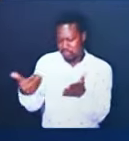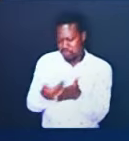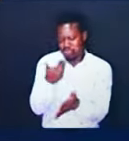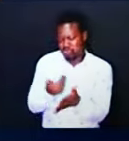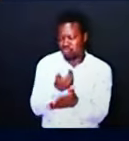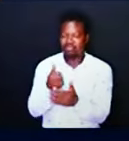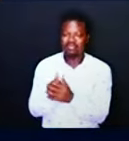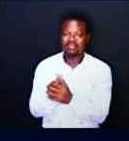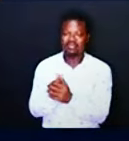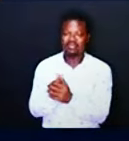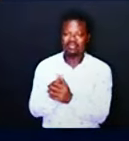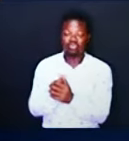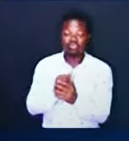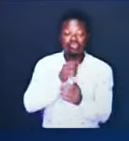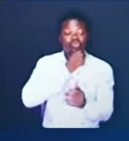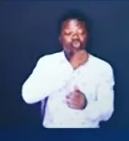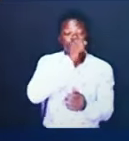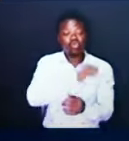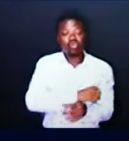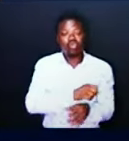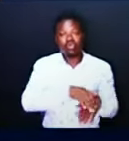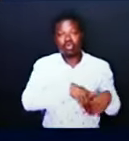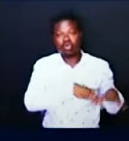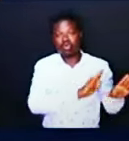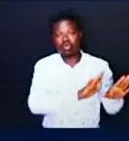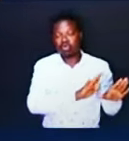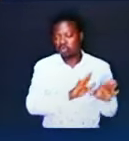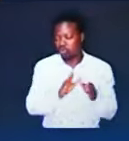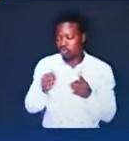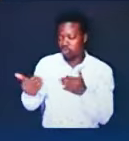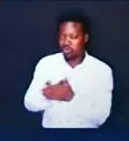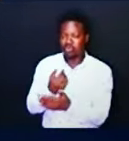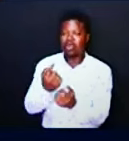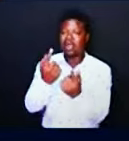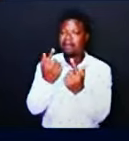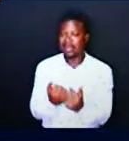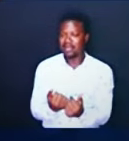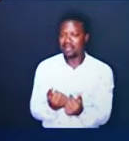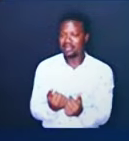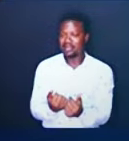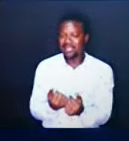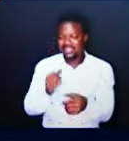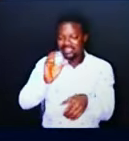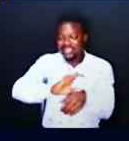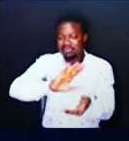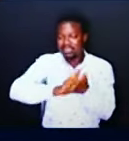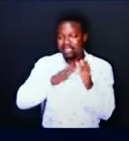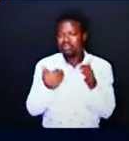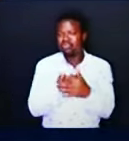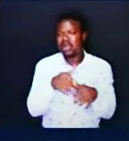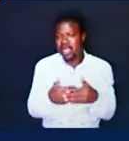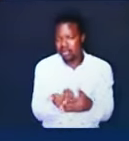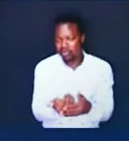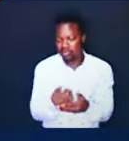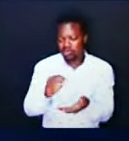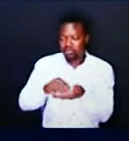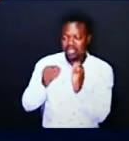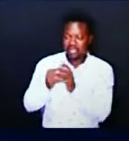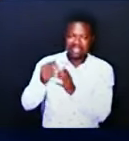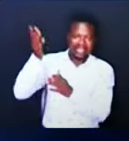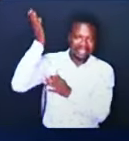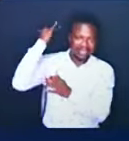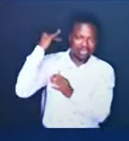new. The old is gone, the new has come. Niema sorry no ye ade foforo kra bio ne se